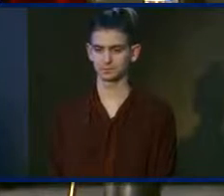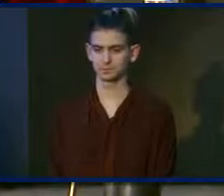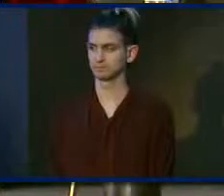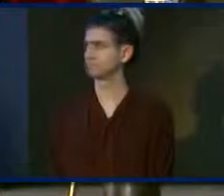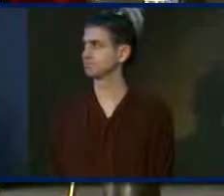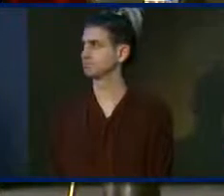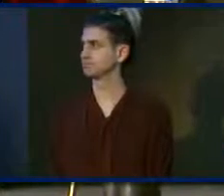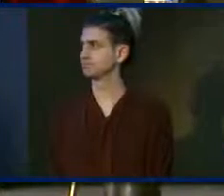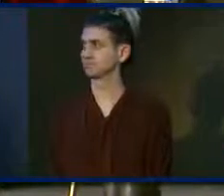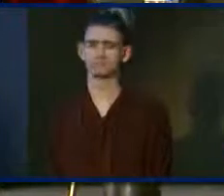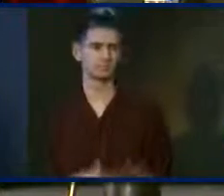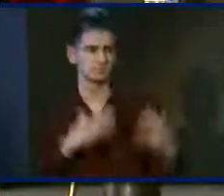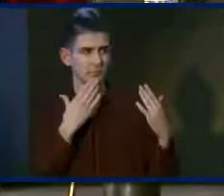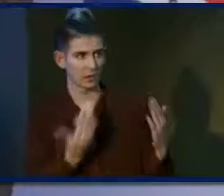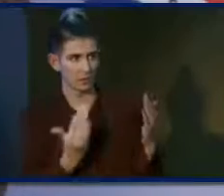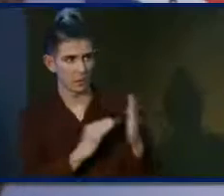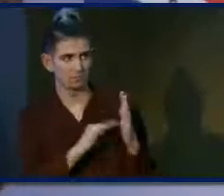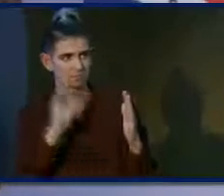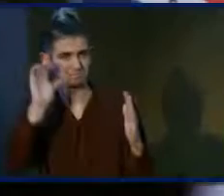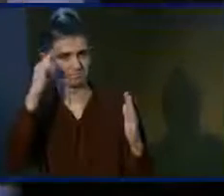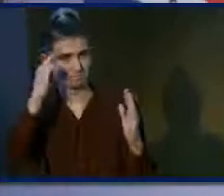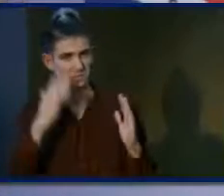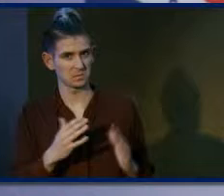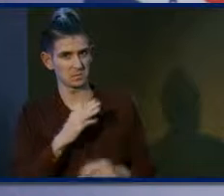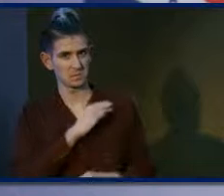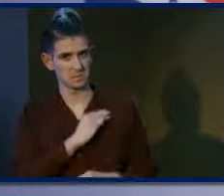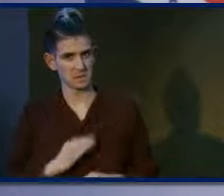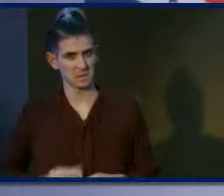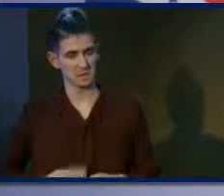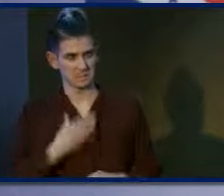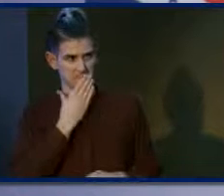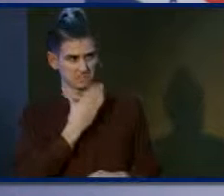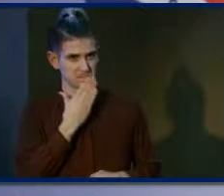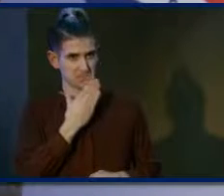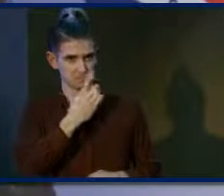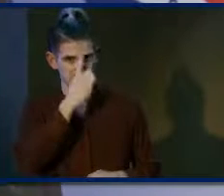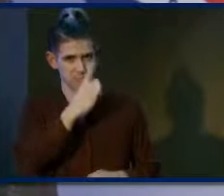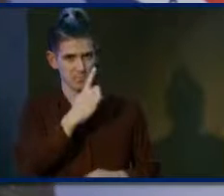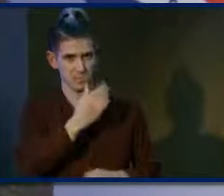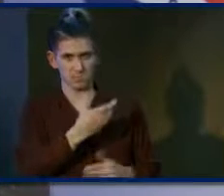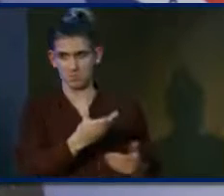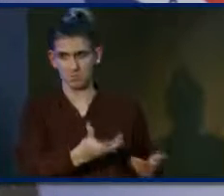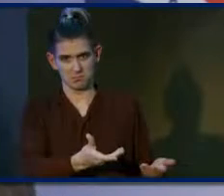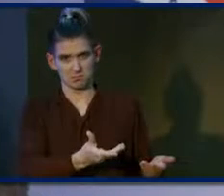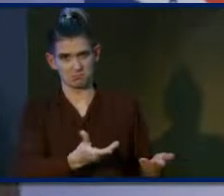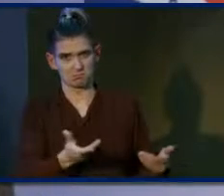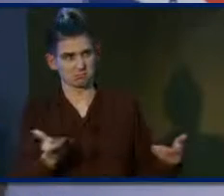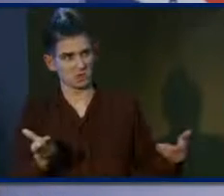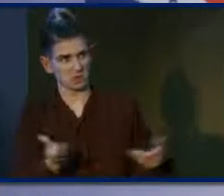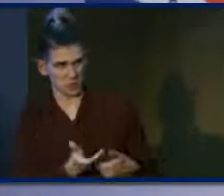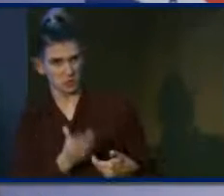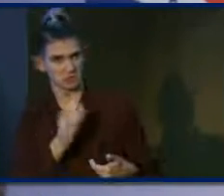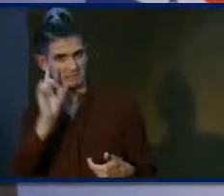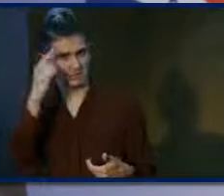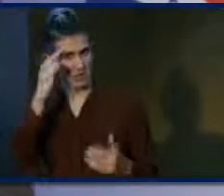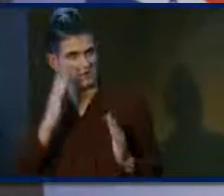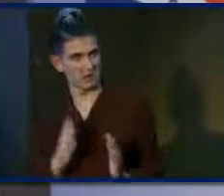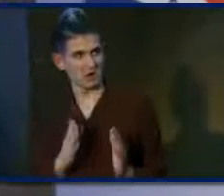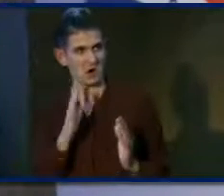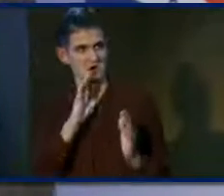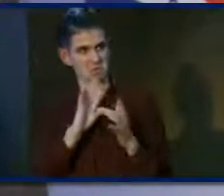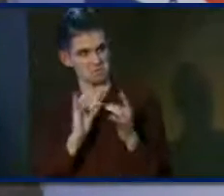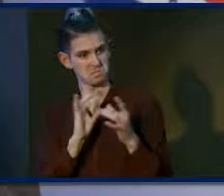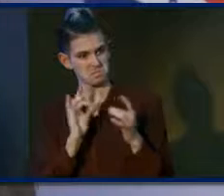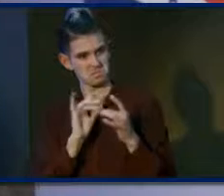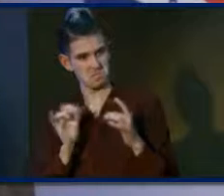Thank you again, Governor, and Mayor, thank you for inviting the governor to share those kind words. We're going